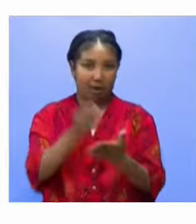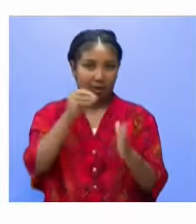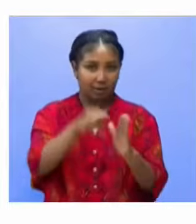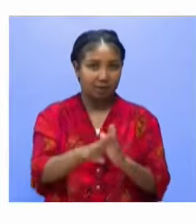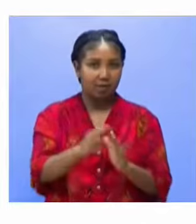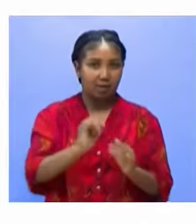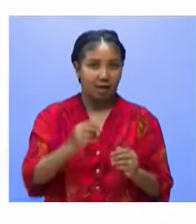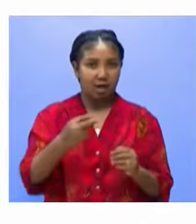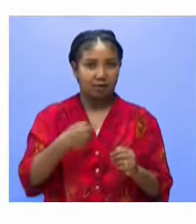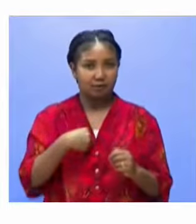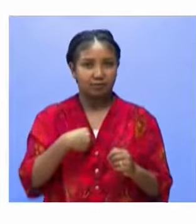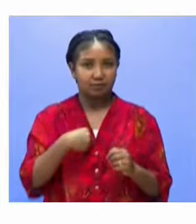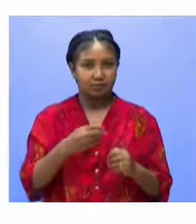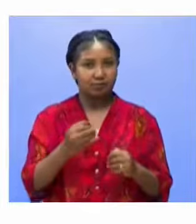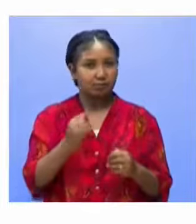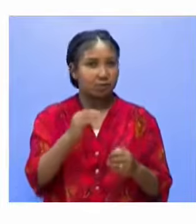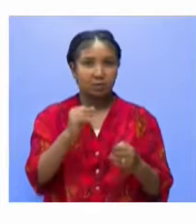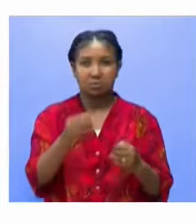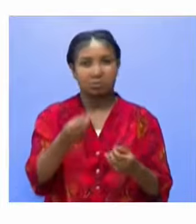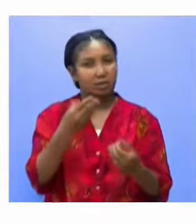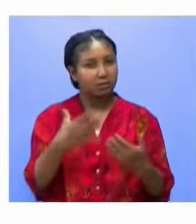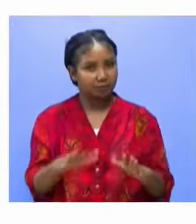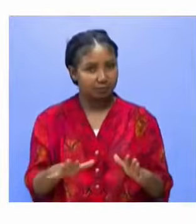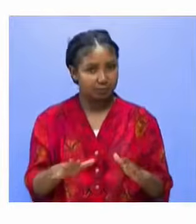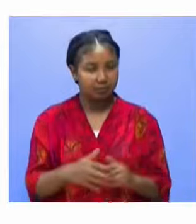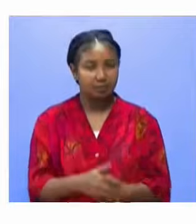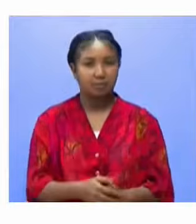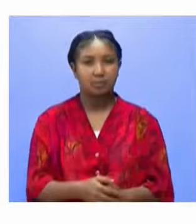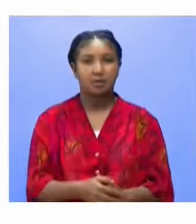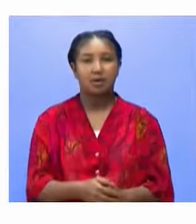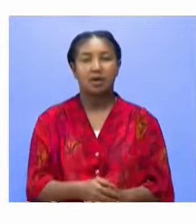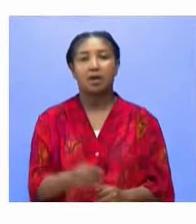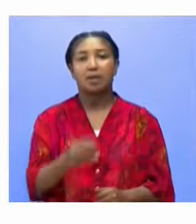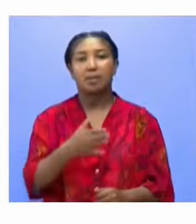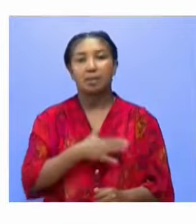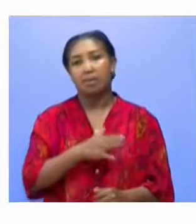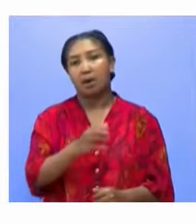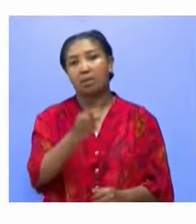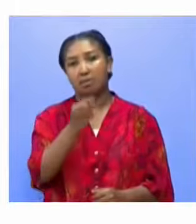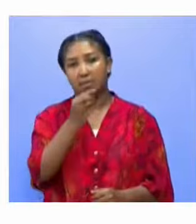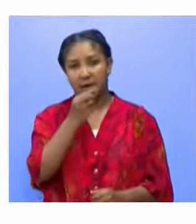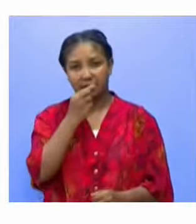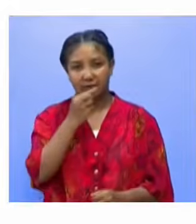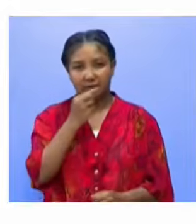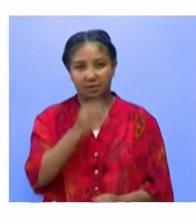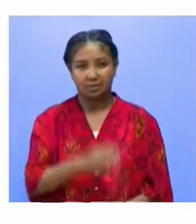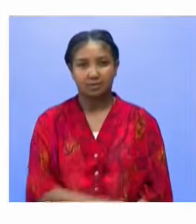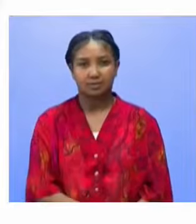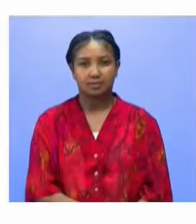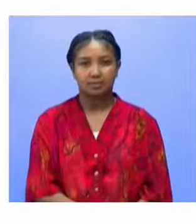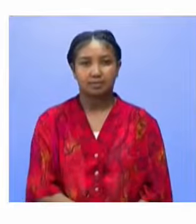have just eaten. I have just eaten my breakfast.